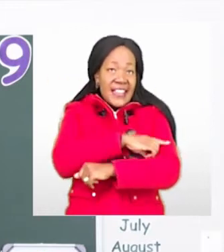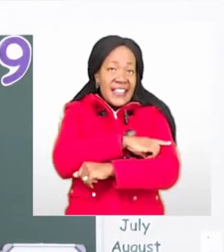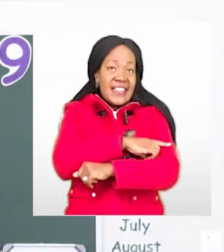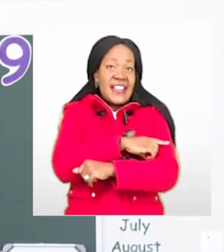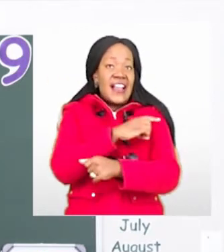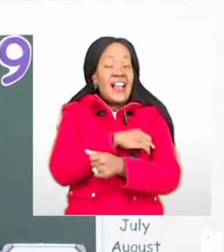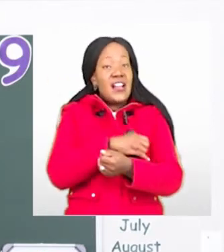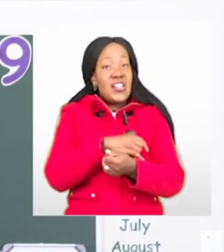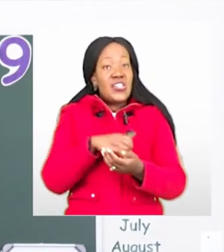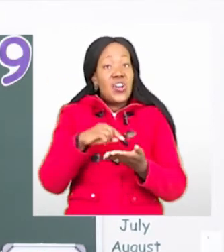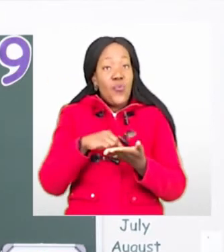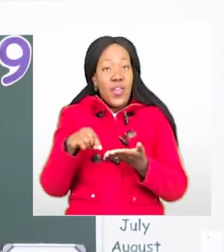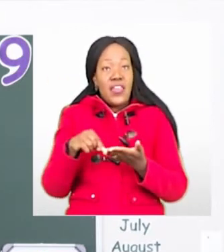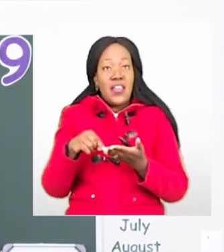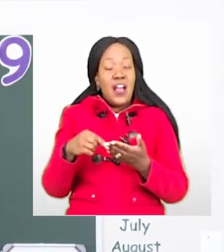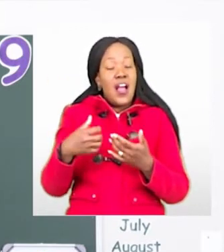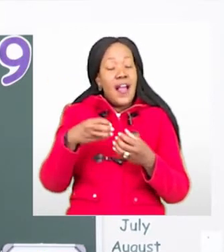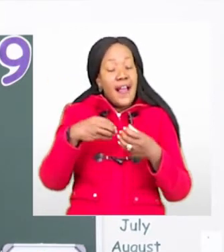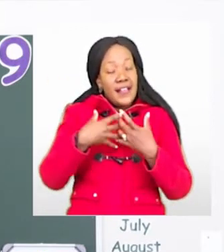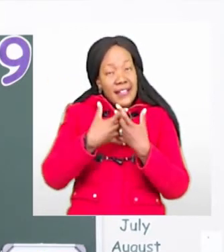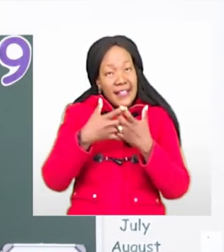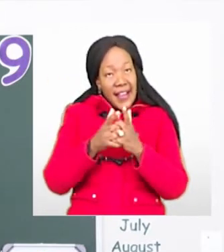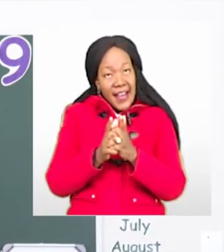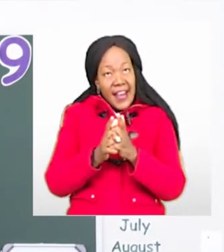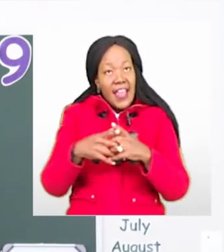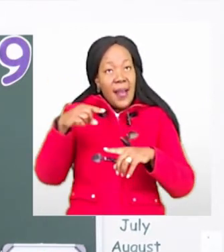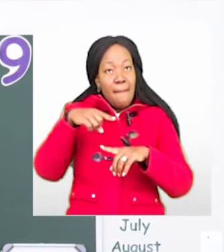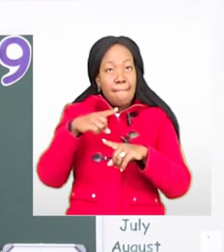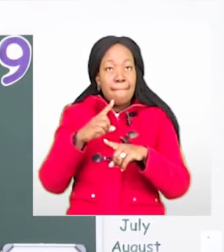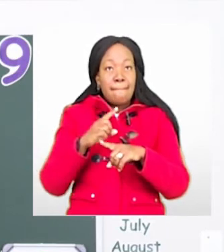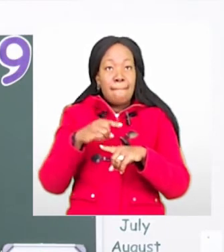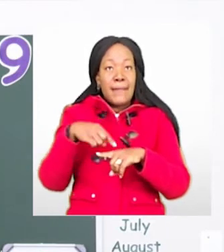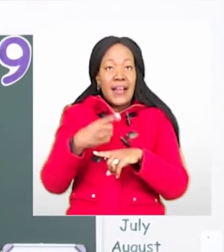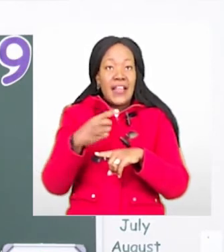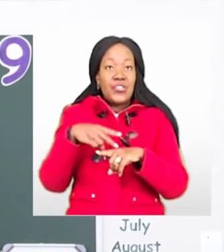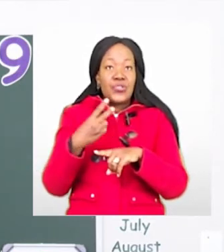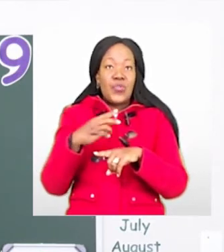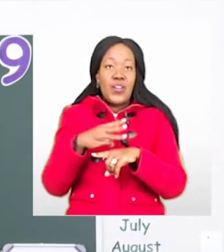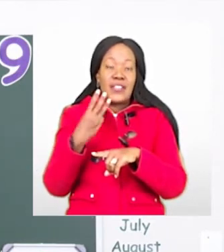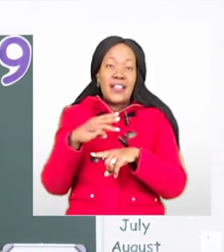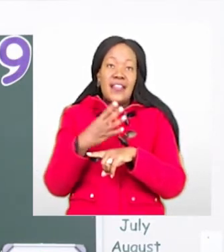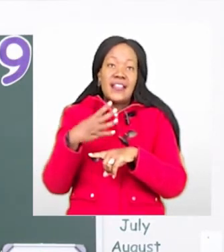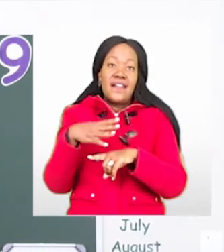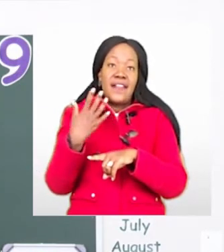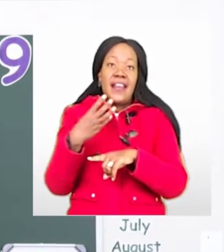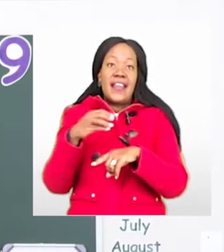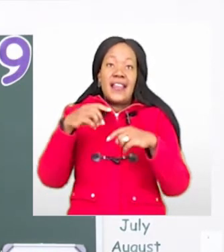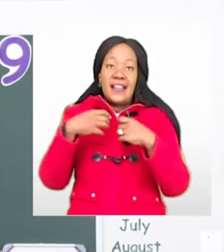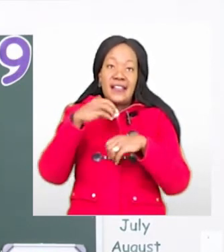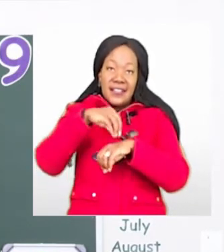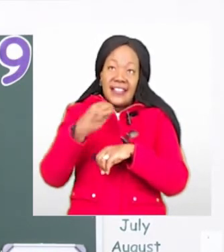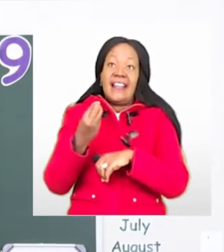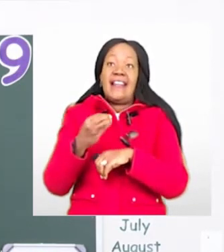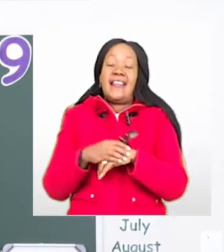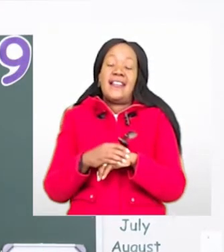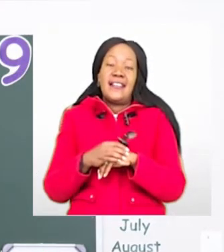Sunday, Monday, Tuesday, Wednesday, Thursday, Friday, and Saturday. Now,